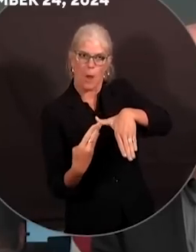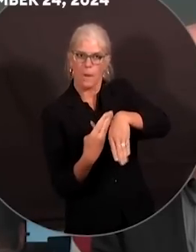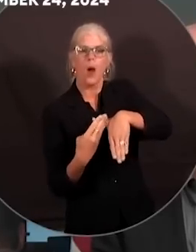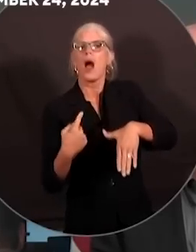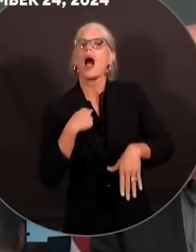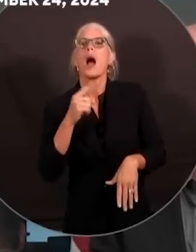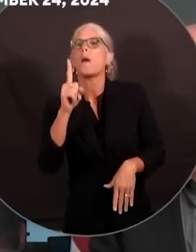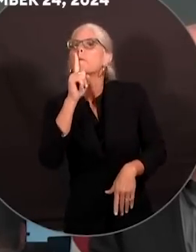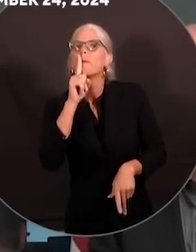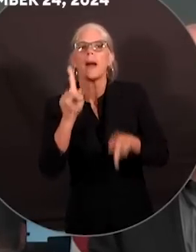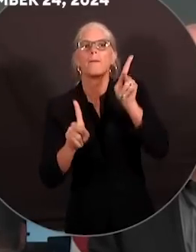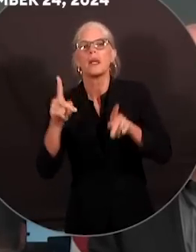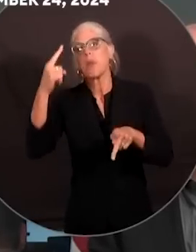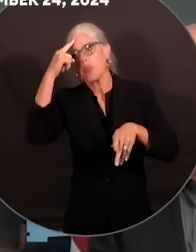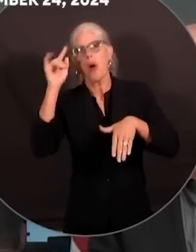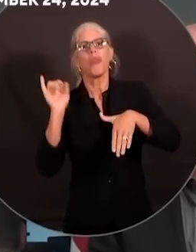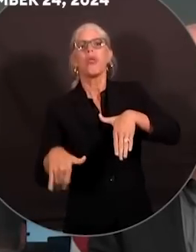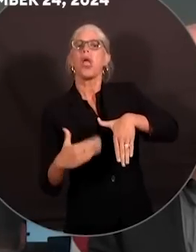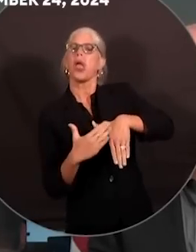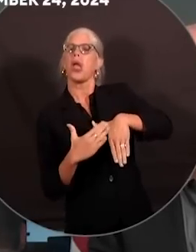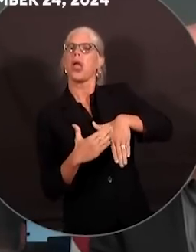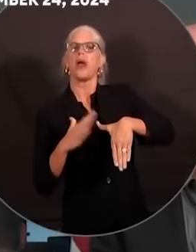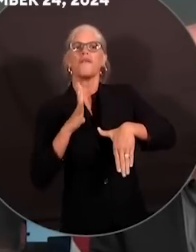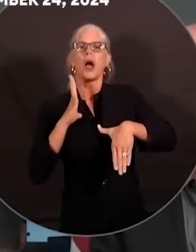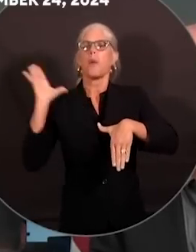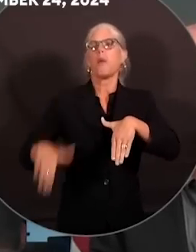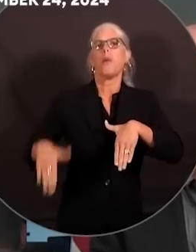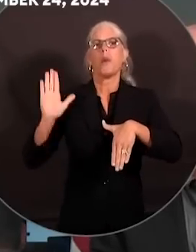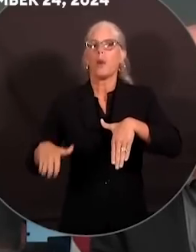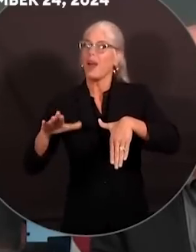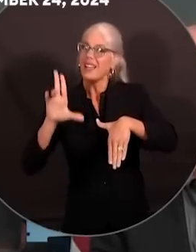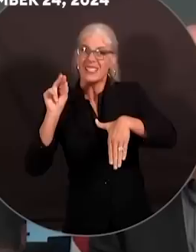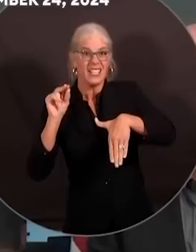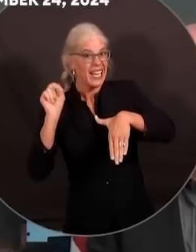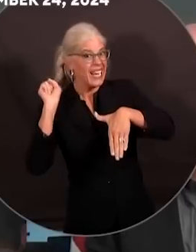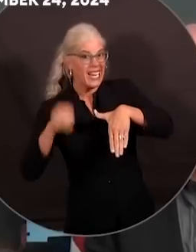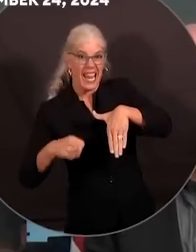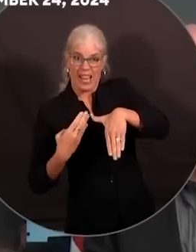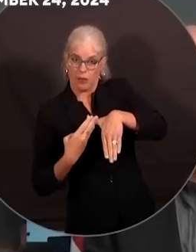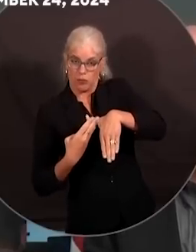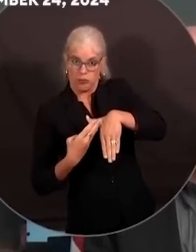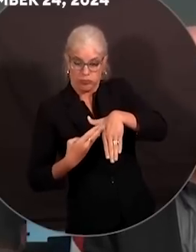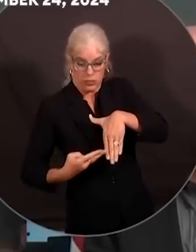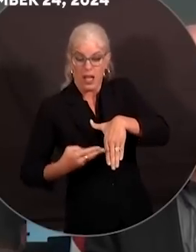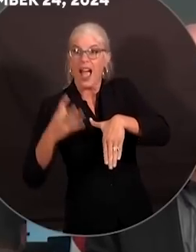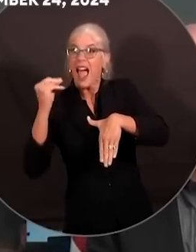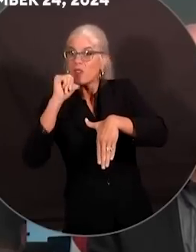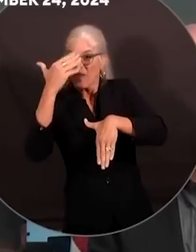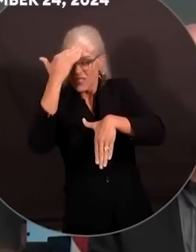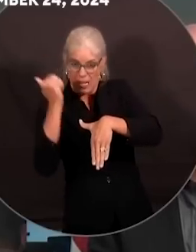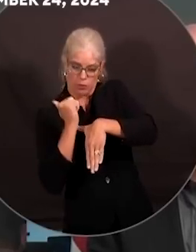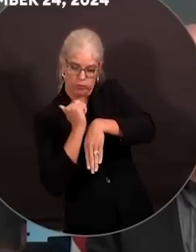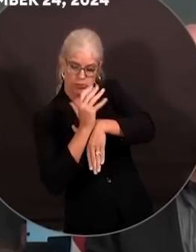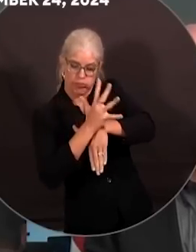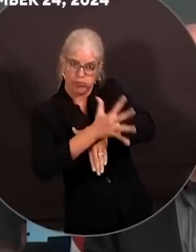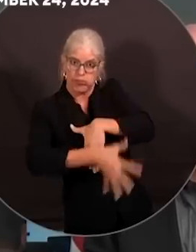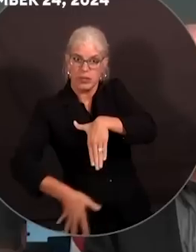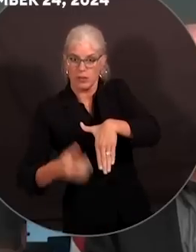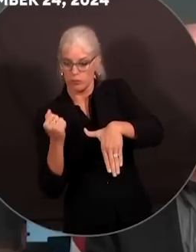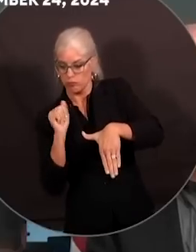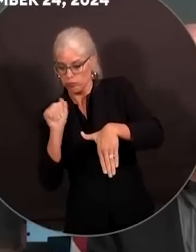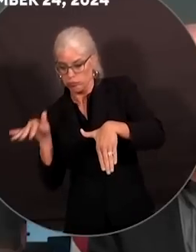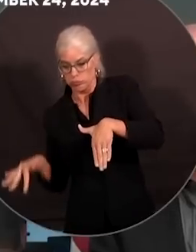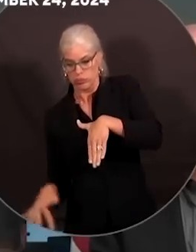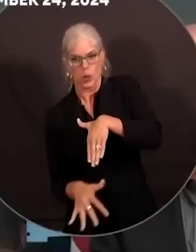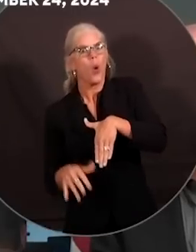the cone, you could be out of the cone and you could still have major impacts. And the further east this goes, may not